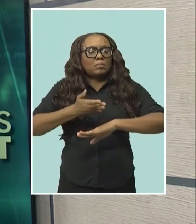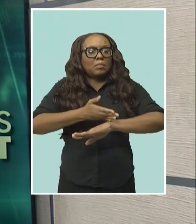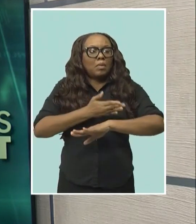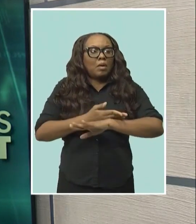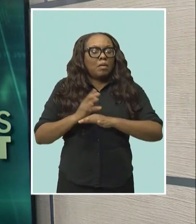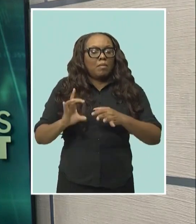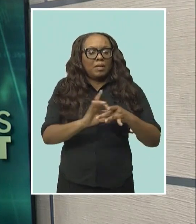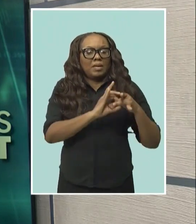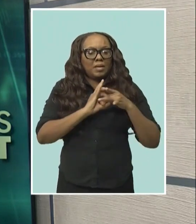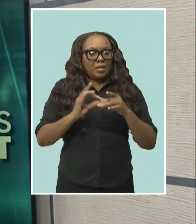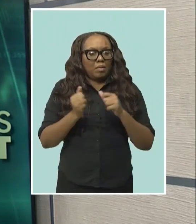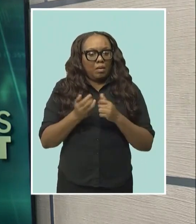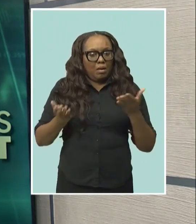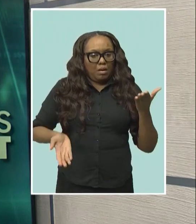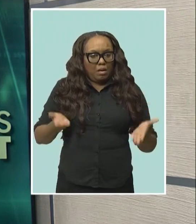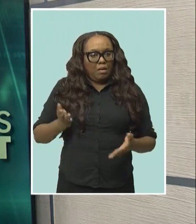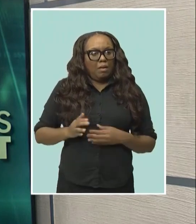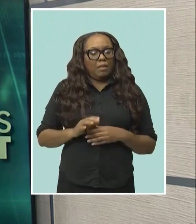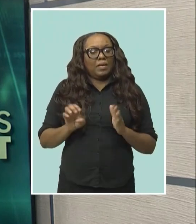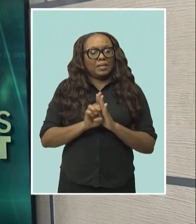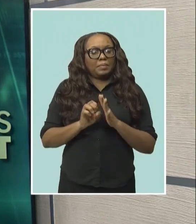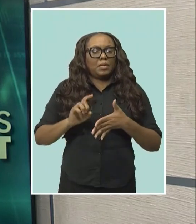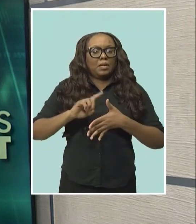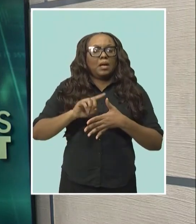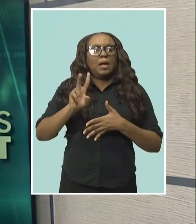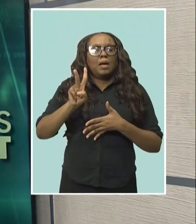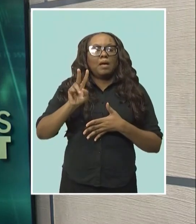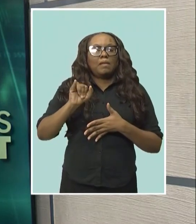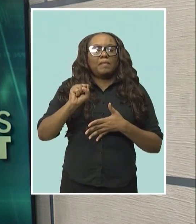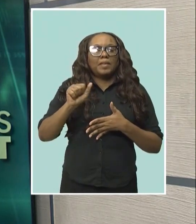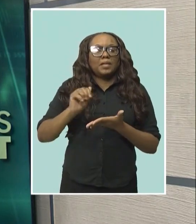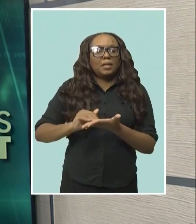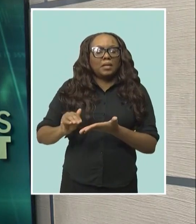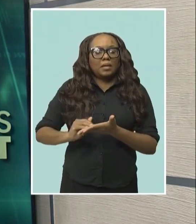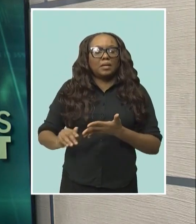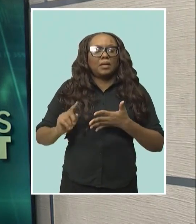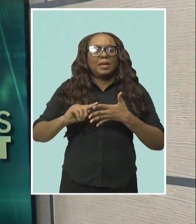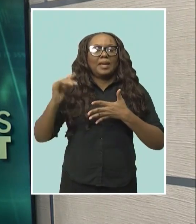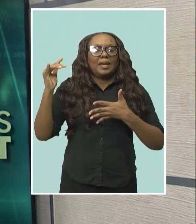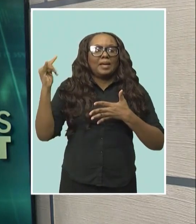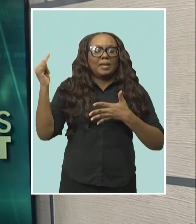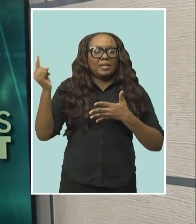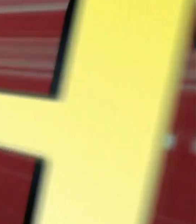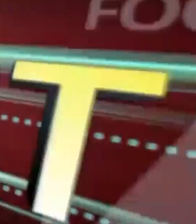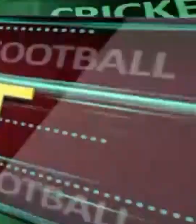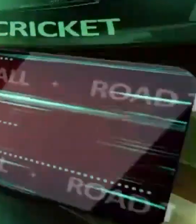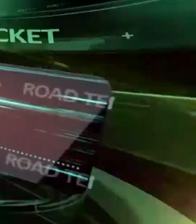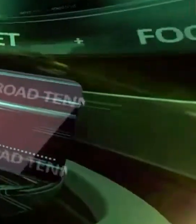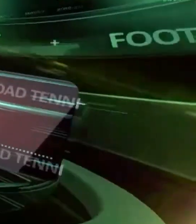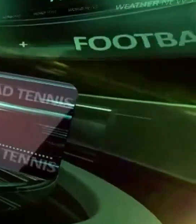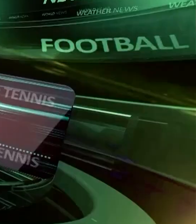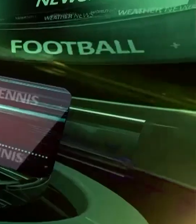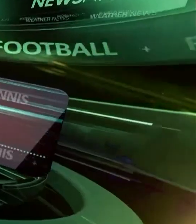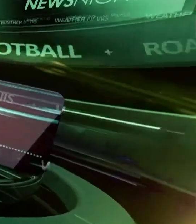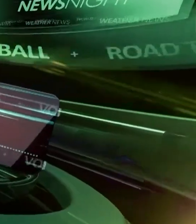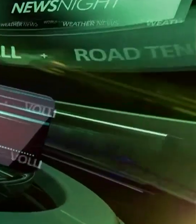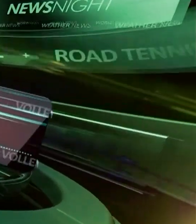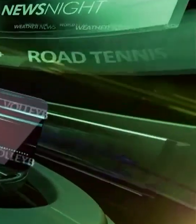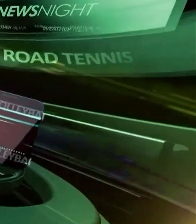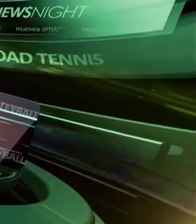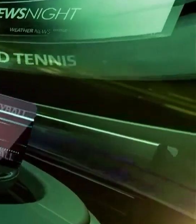Kuwait, including a visa waiver agreement, an air services agreement, and job opportunities.